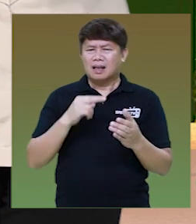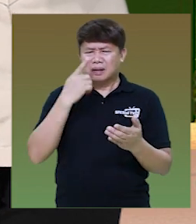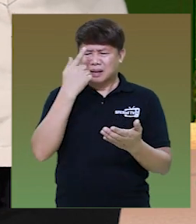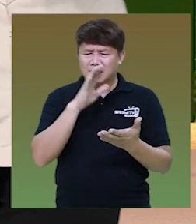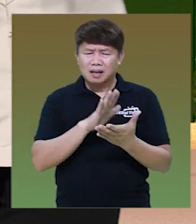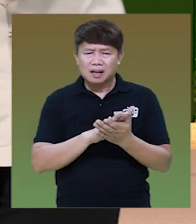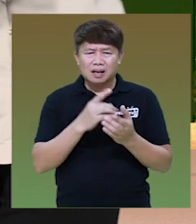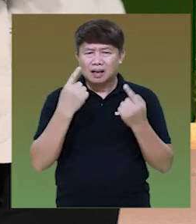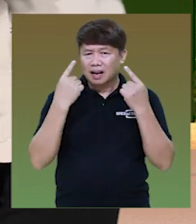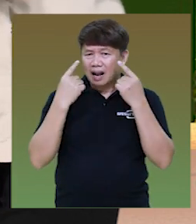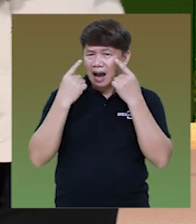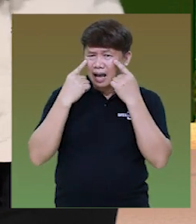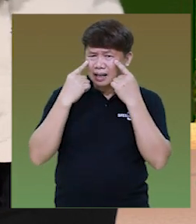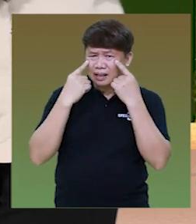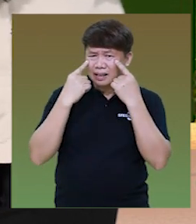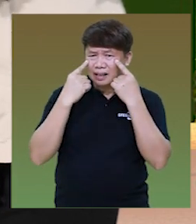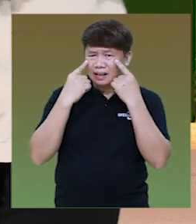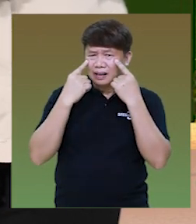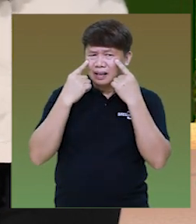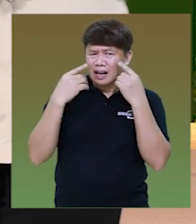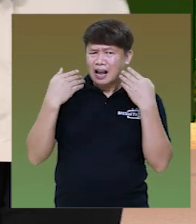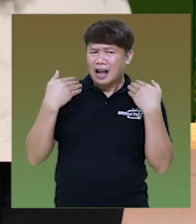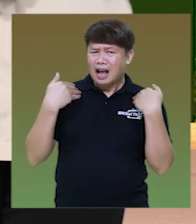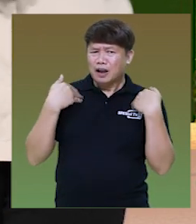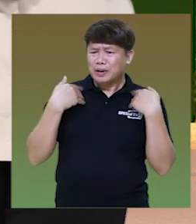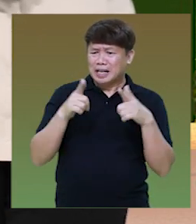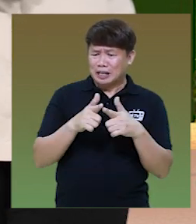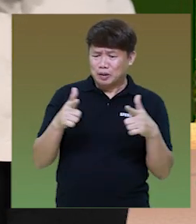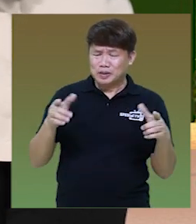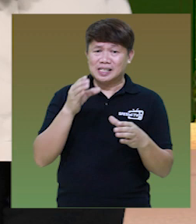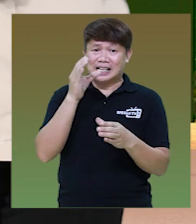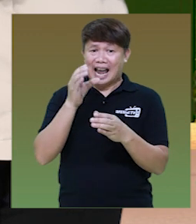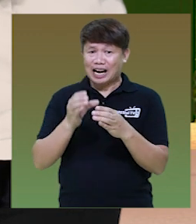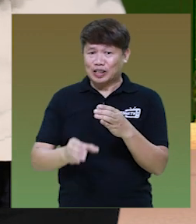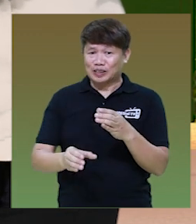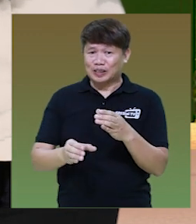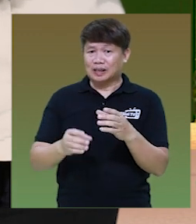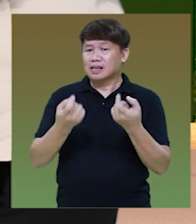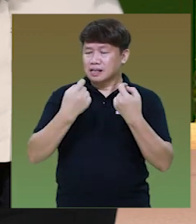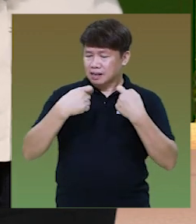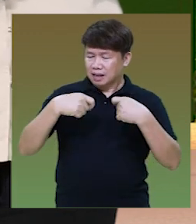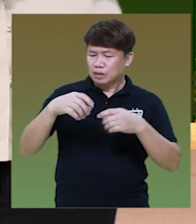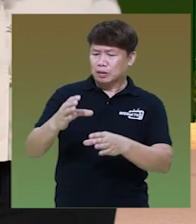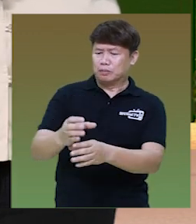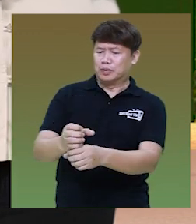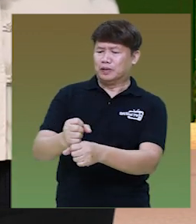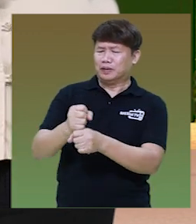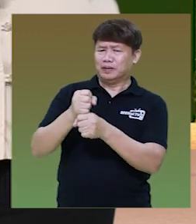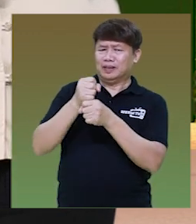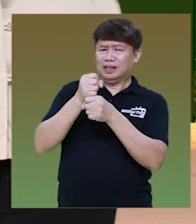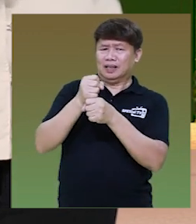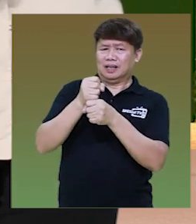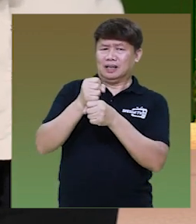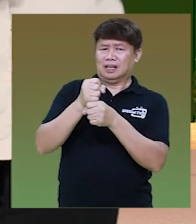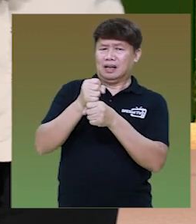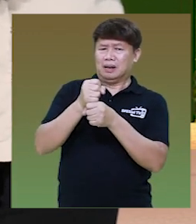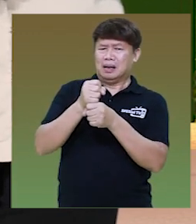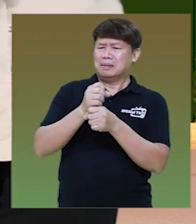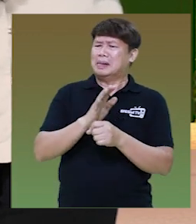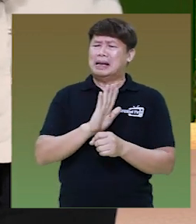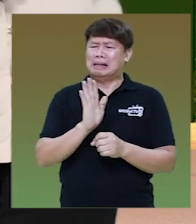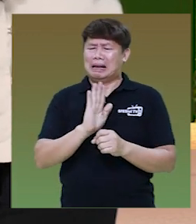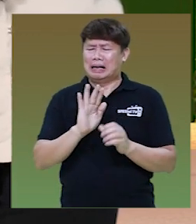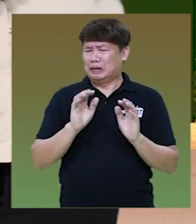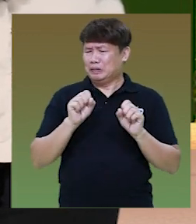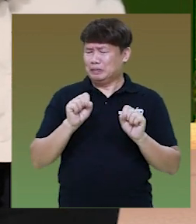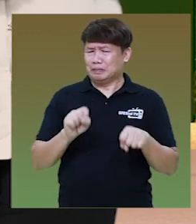her eyes. There was an enormous carrot. She tried to pull it up, but she was not able